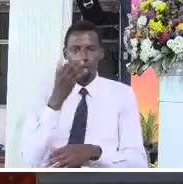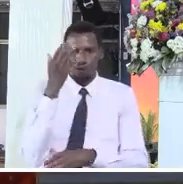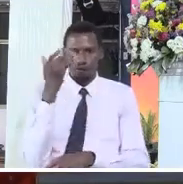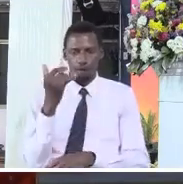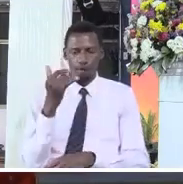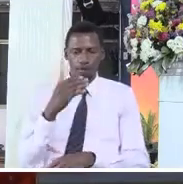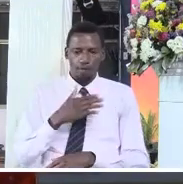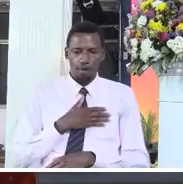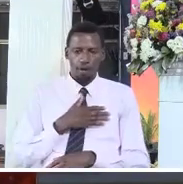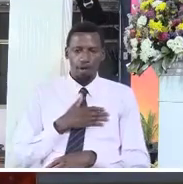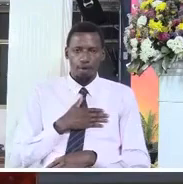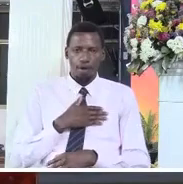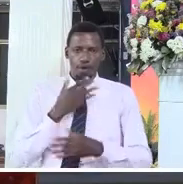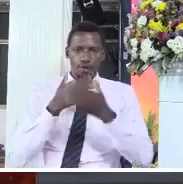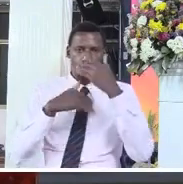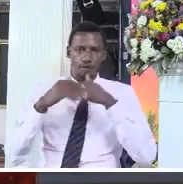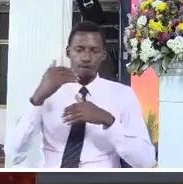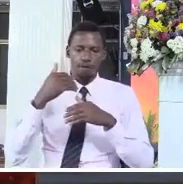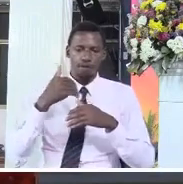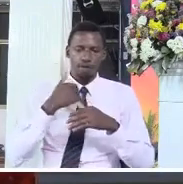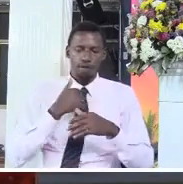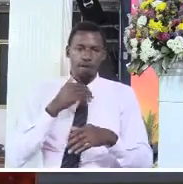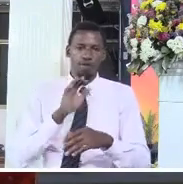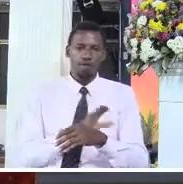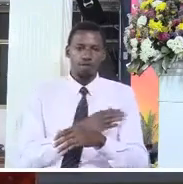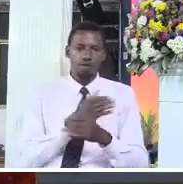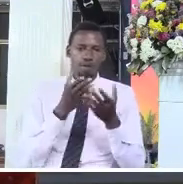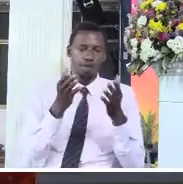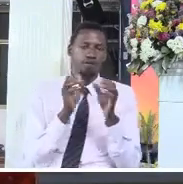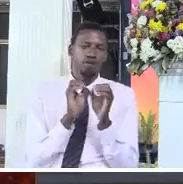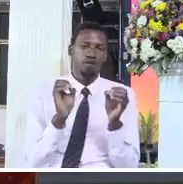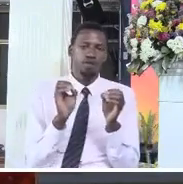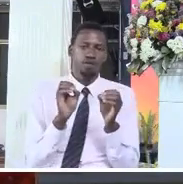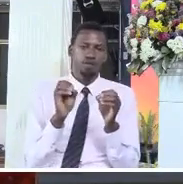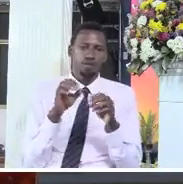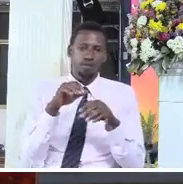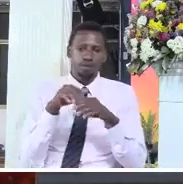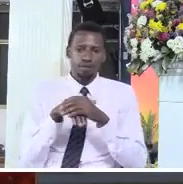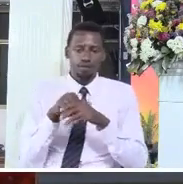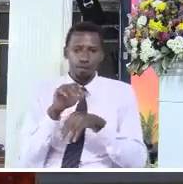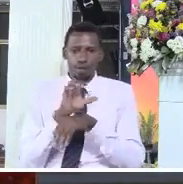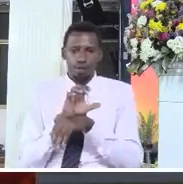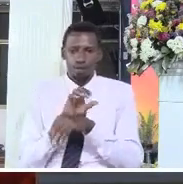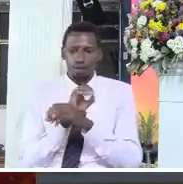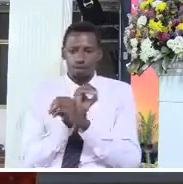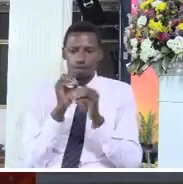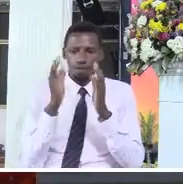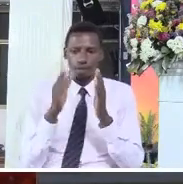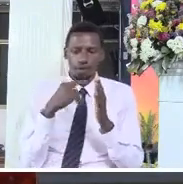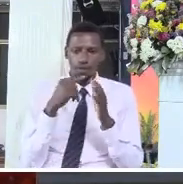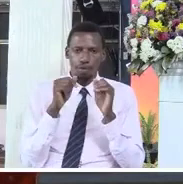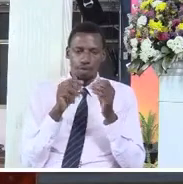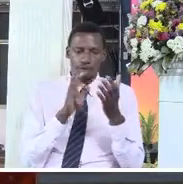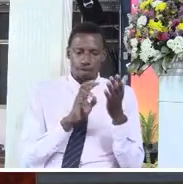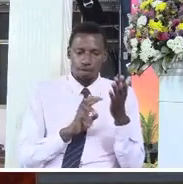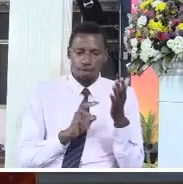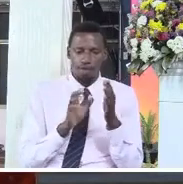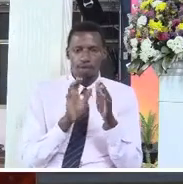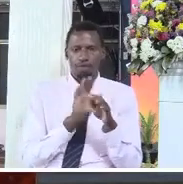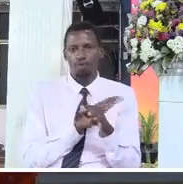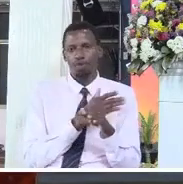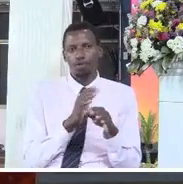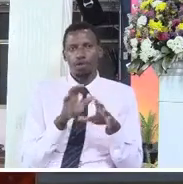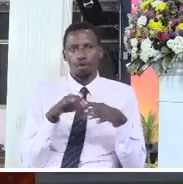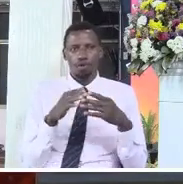doesn't offer music as a course. So you will find in a church that there's no one who knows how to read music or doesn't know